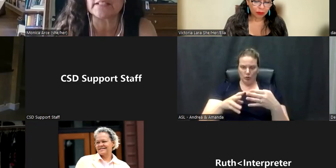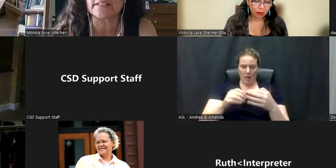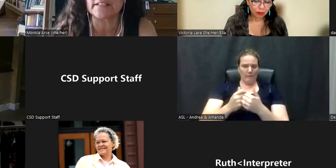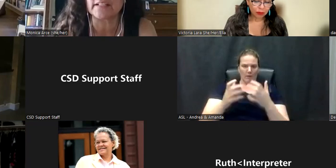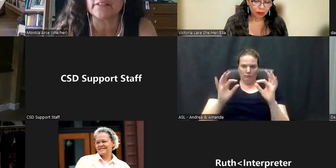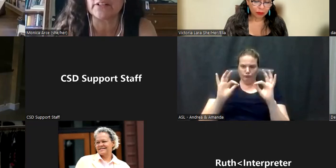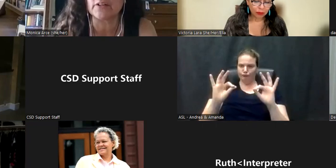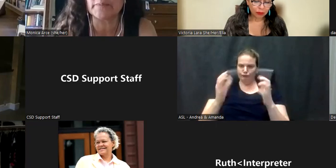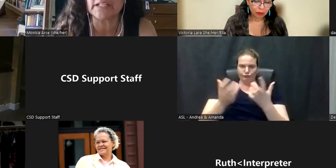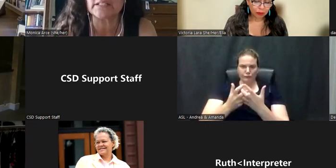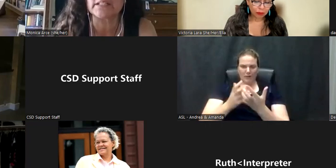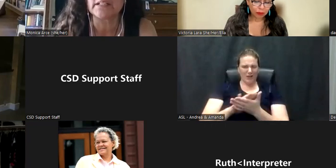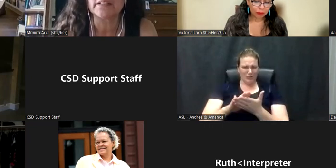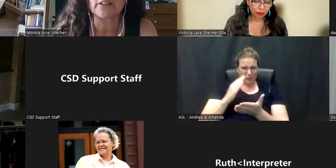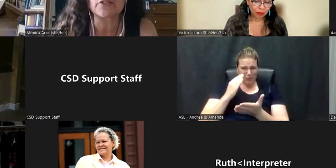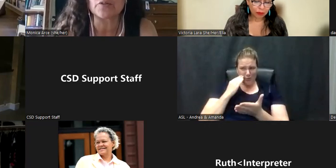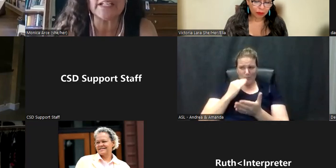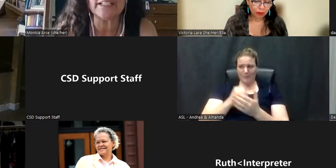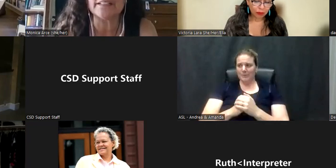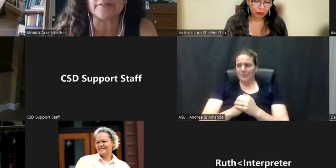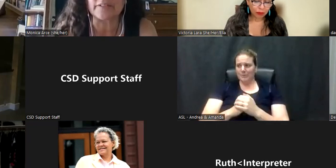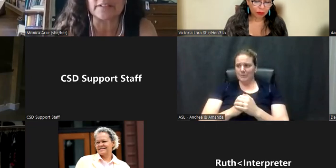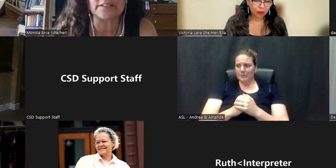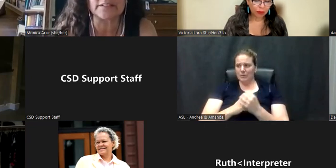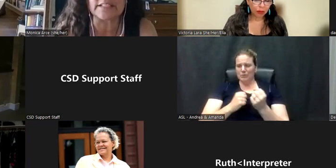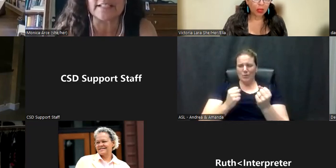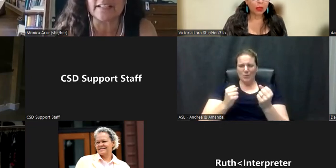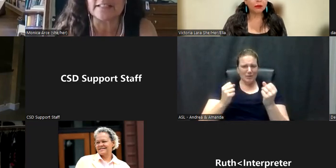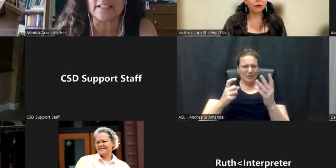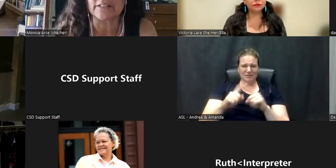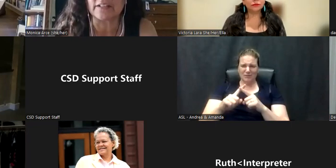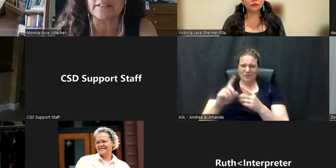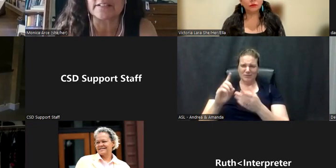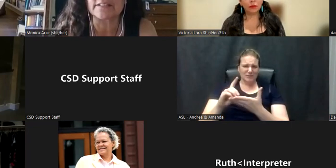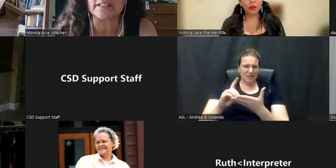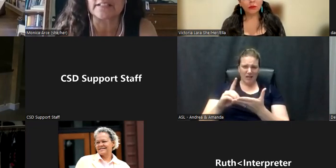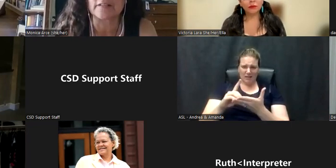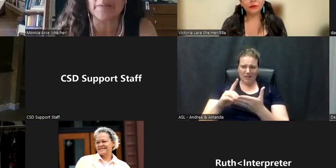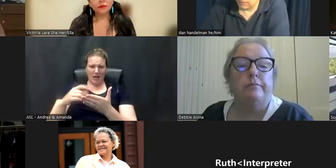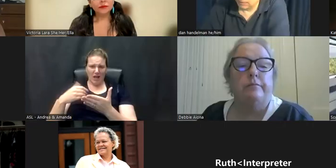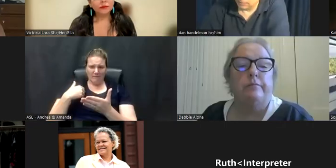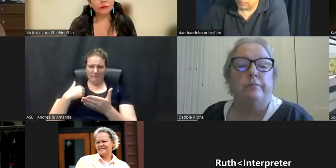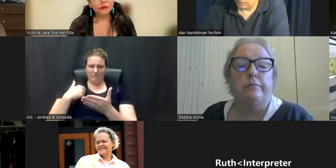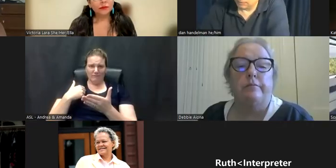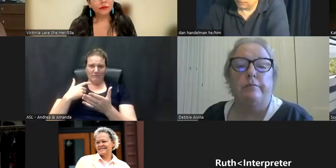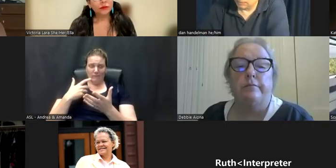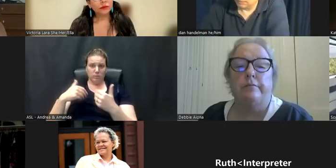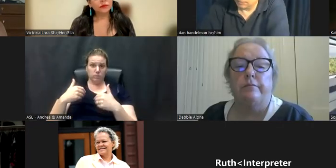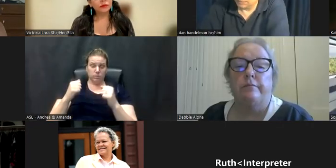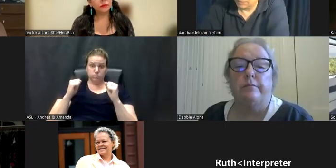fits nicely, you know, because there are so many different designs out there. It's kind of baffling.